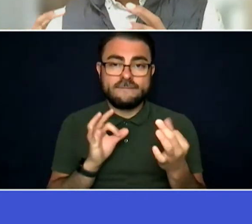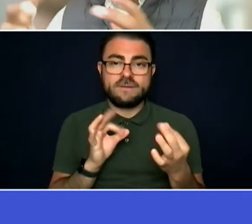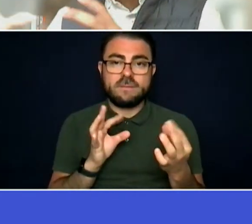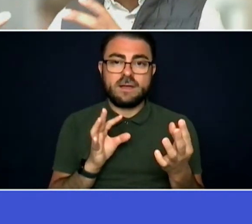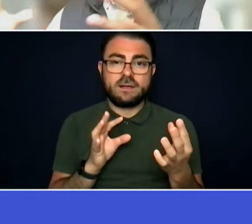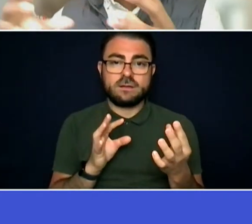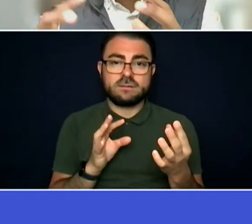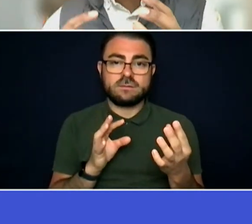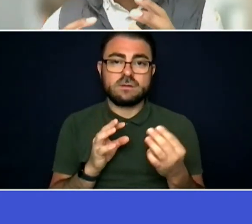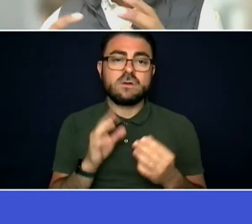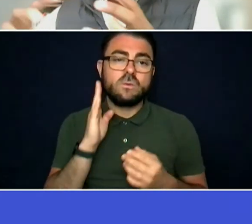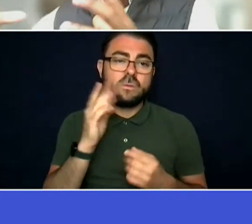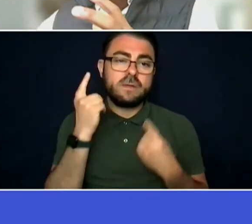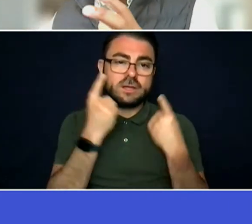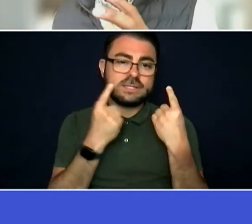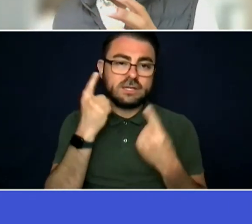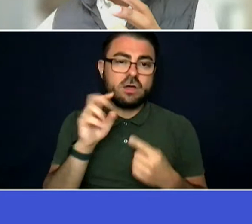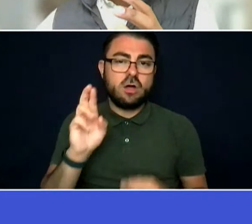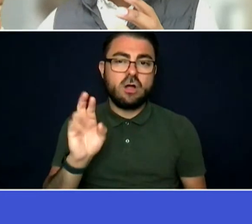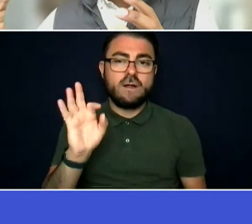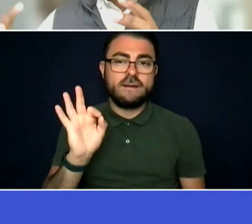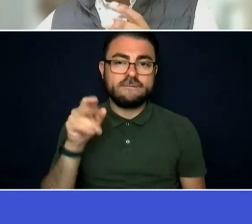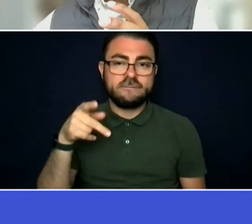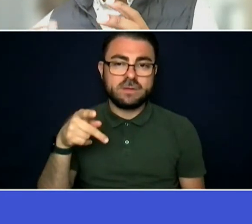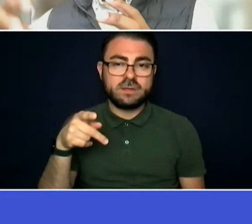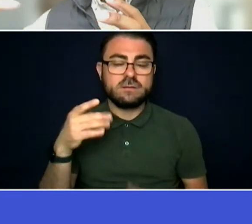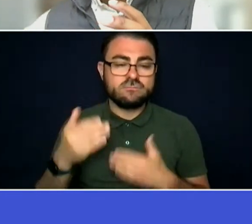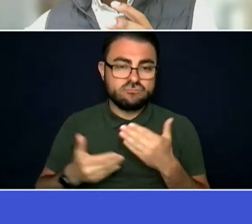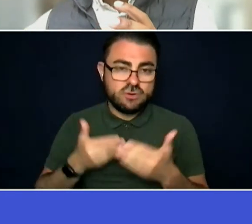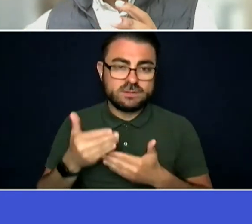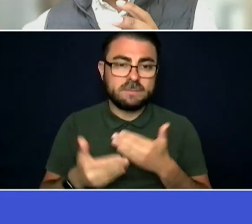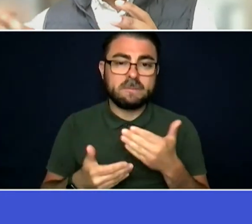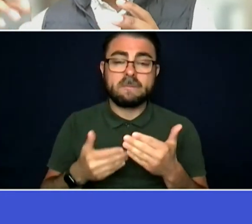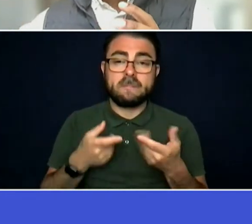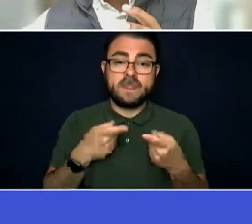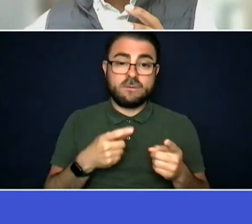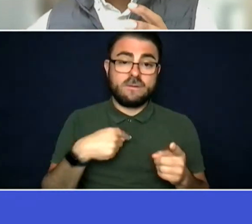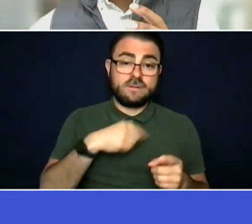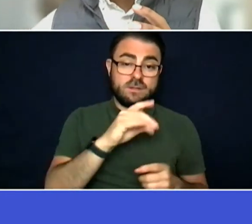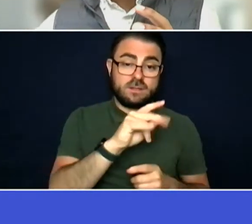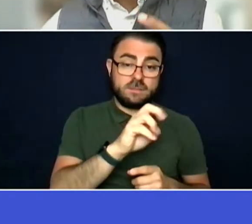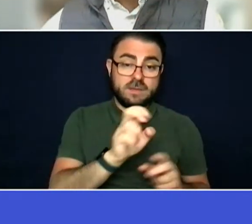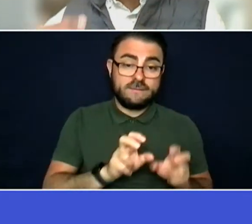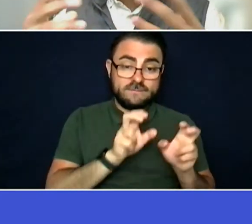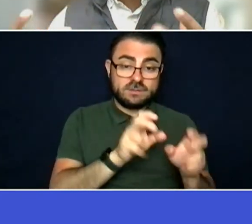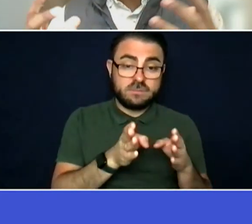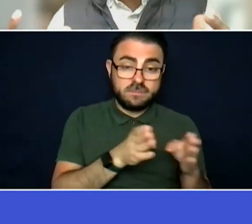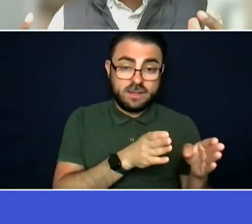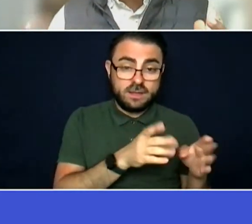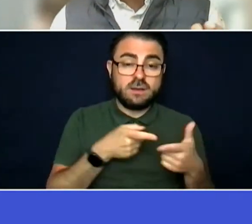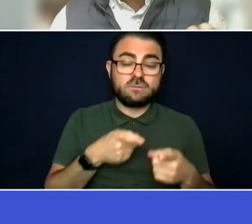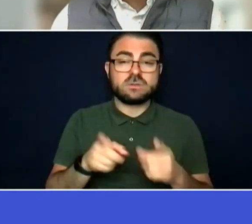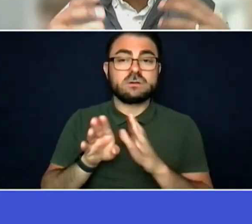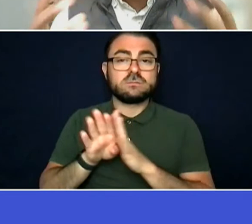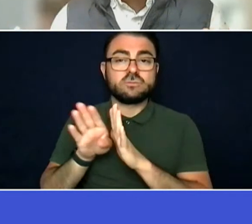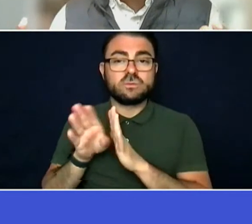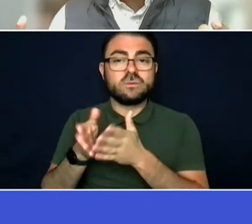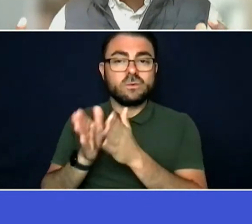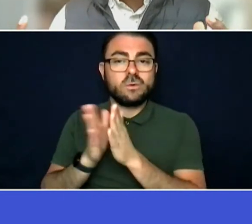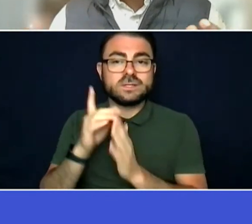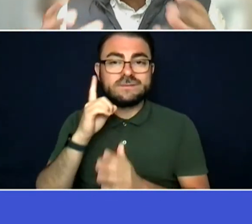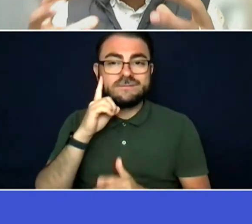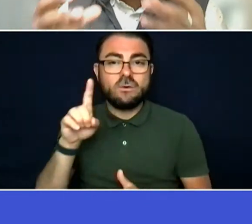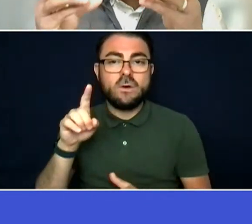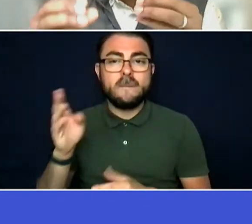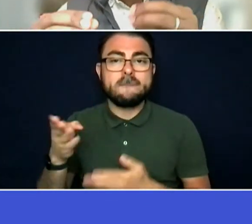as part of the RFP process when we move beyond this climate investment plan and start developing requests for proposals. And so just want to acknowledge that for a